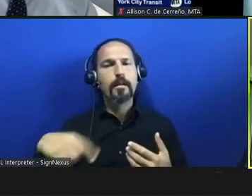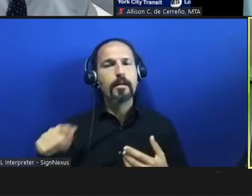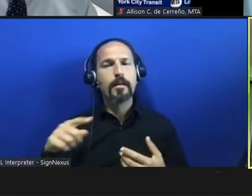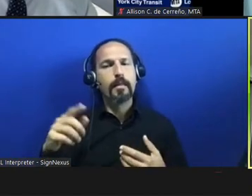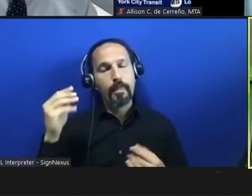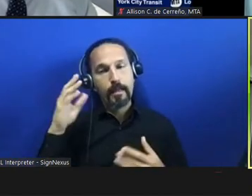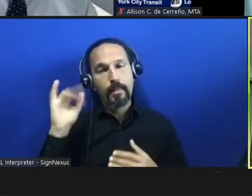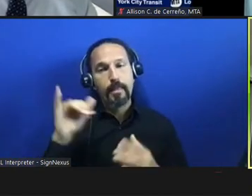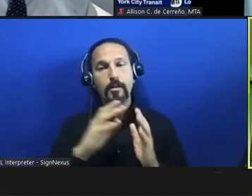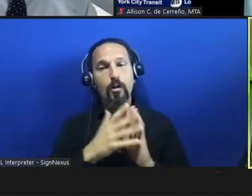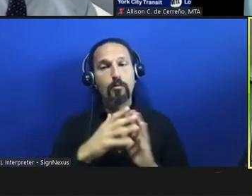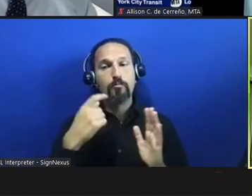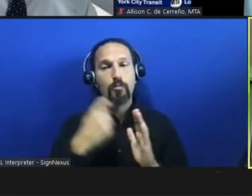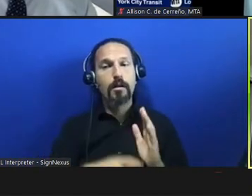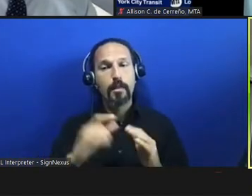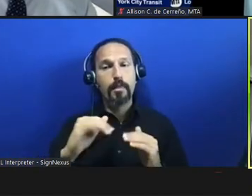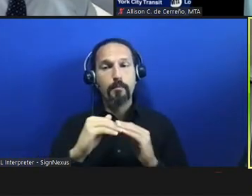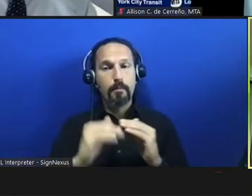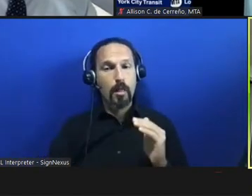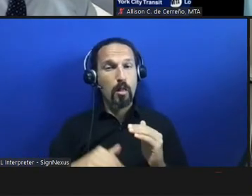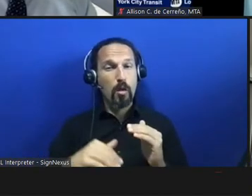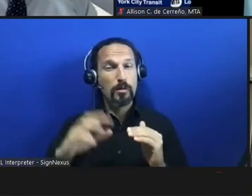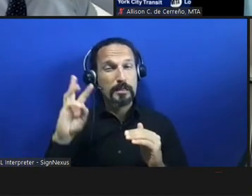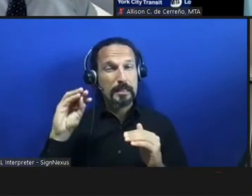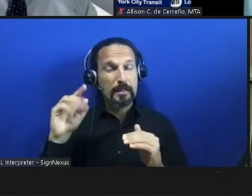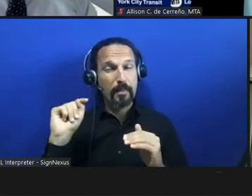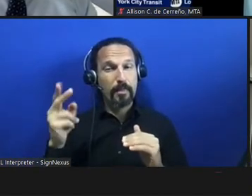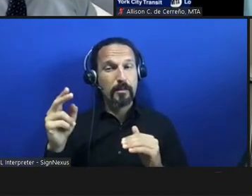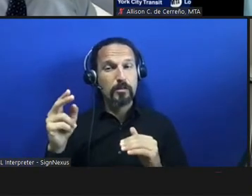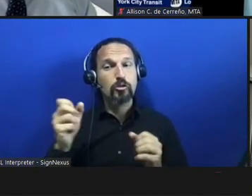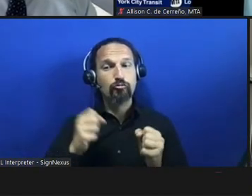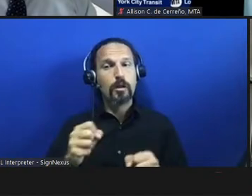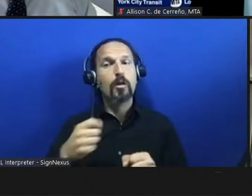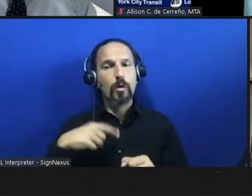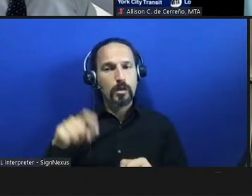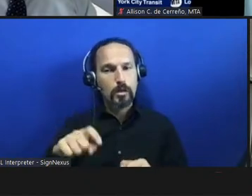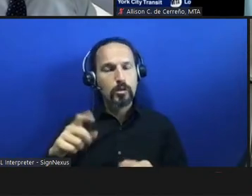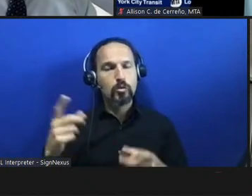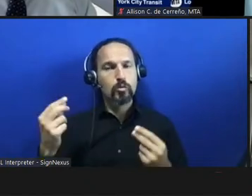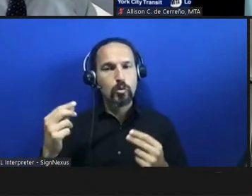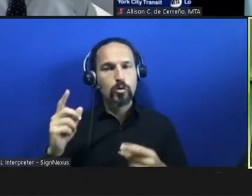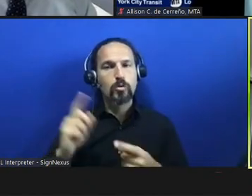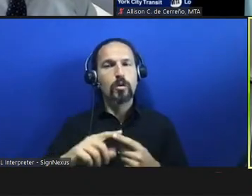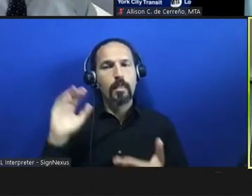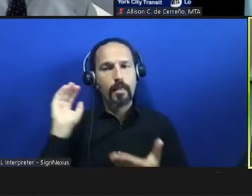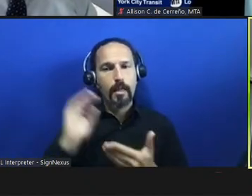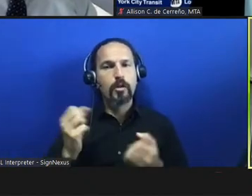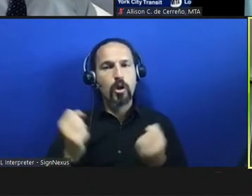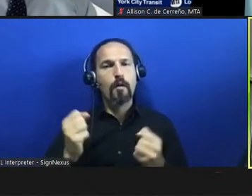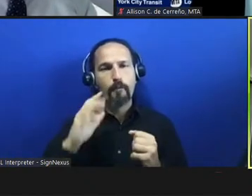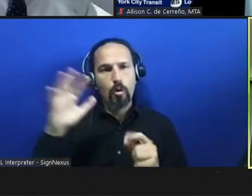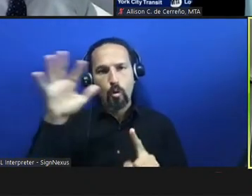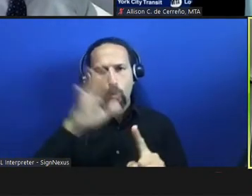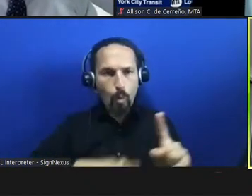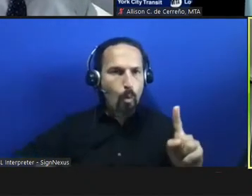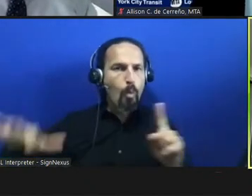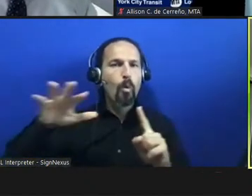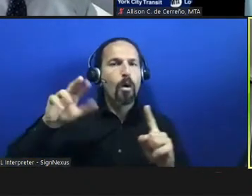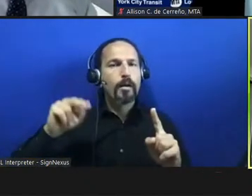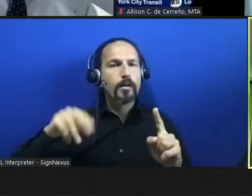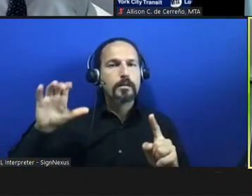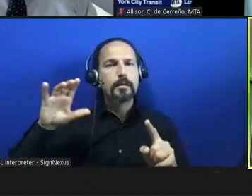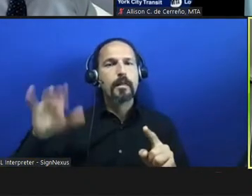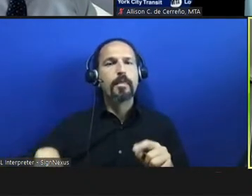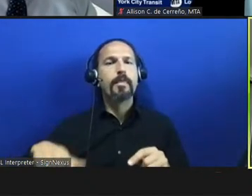pricing that's only being proposed below 60th Street it's clear that we need to do something to reduce the number of cars throughout all of NYC and the congestion